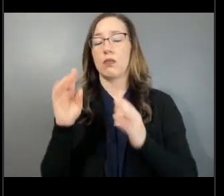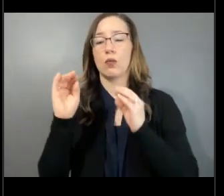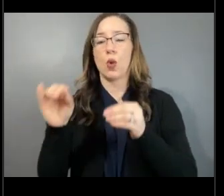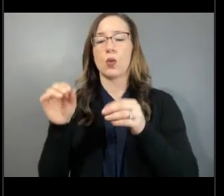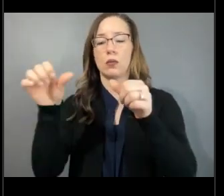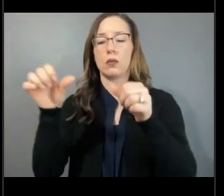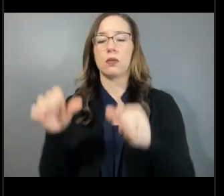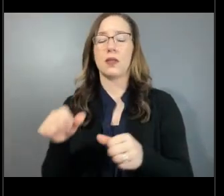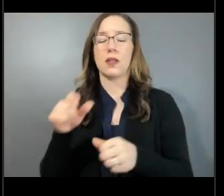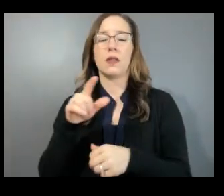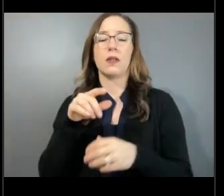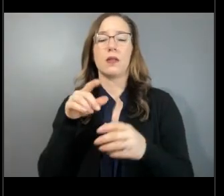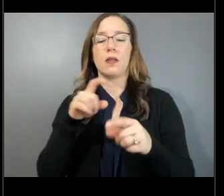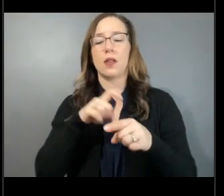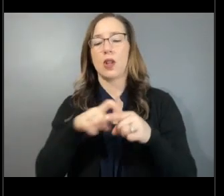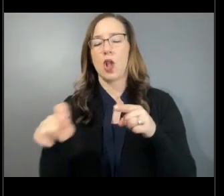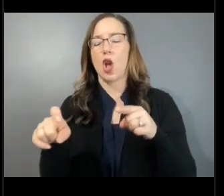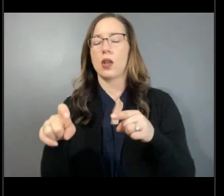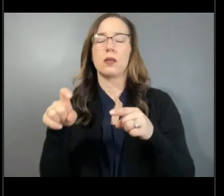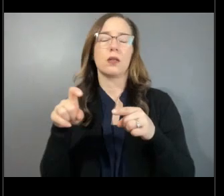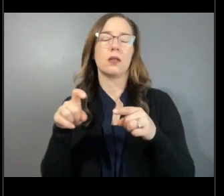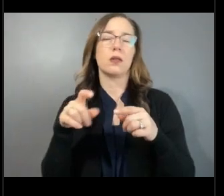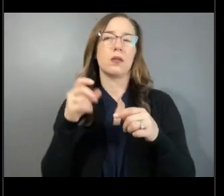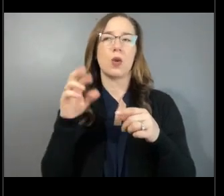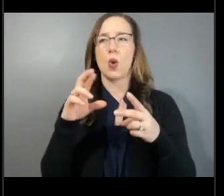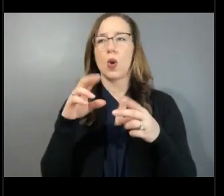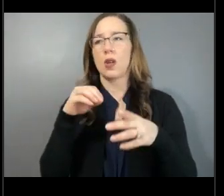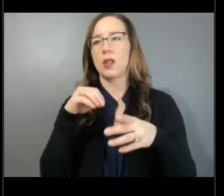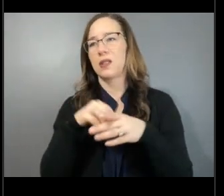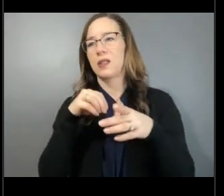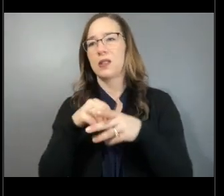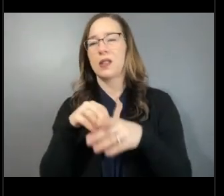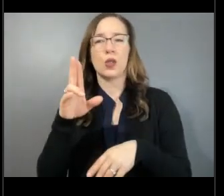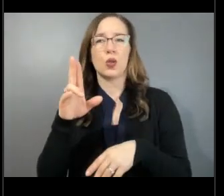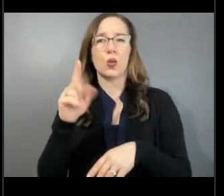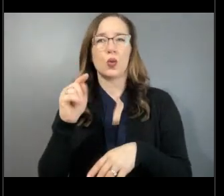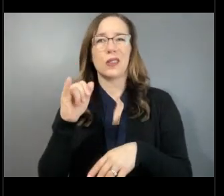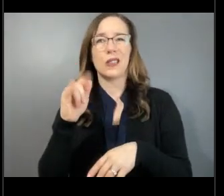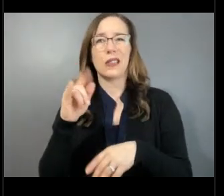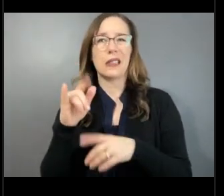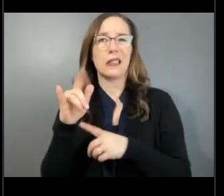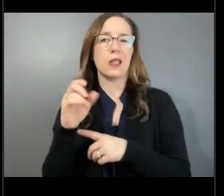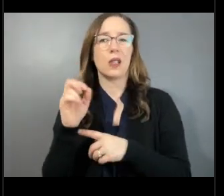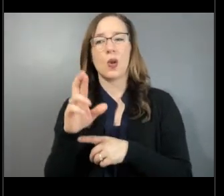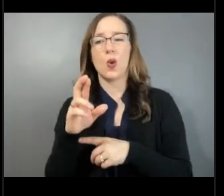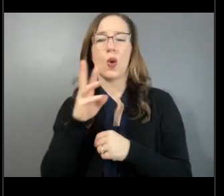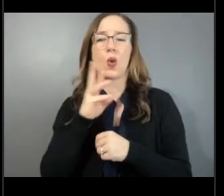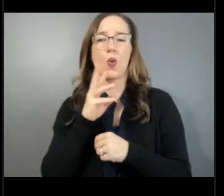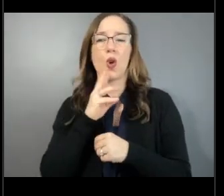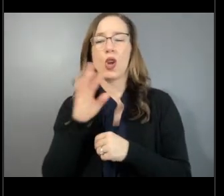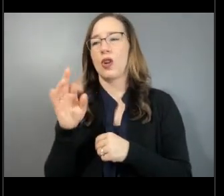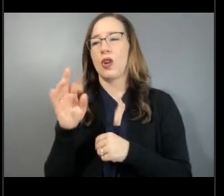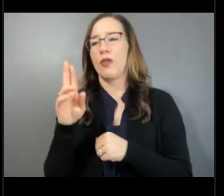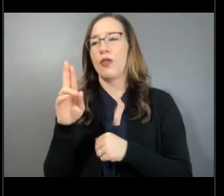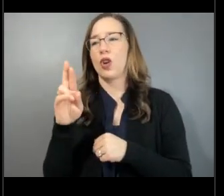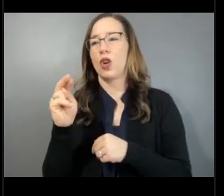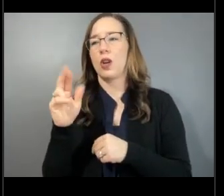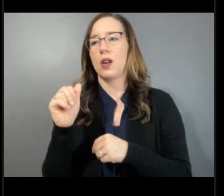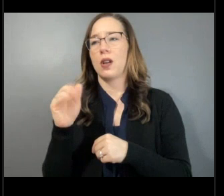a linen closet door, or perhaps the inside of a utility or a water furnace closet.